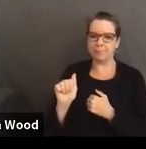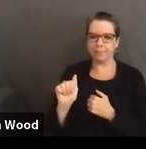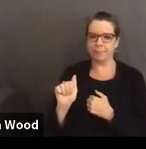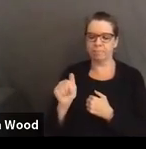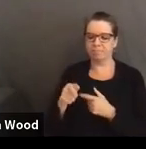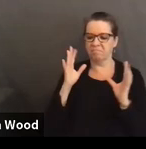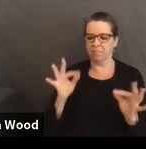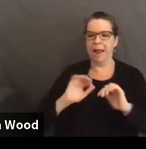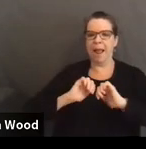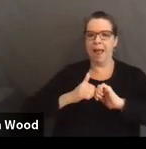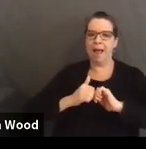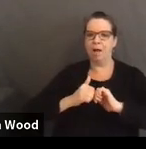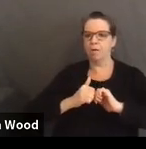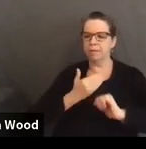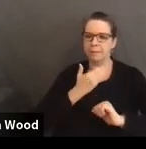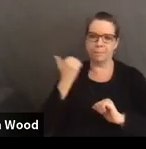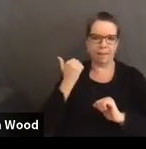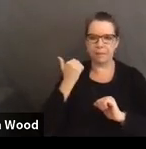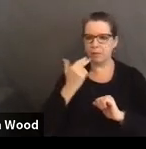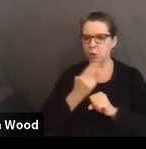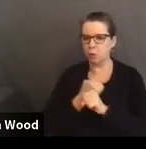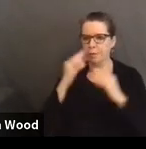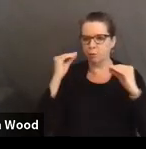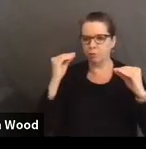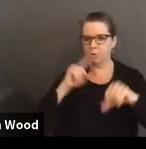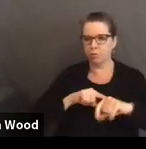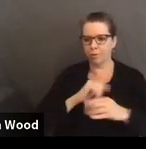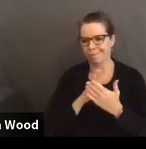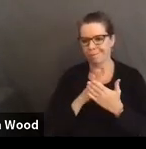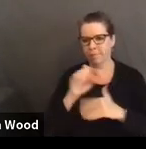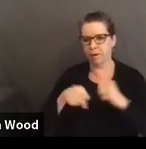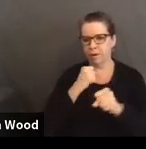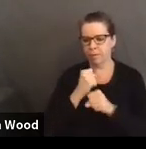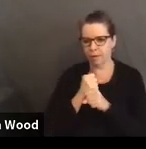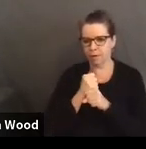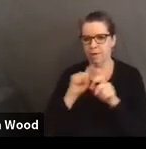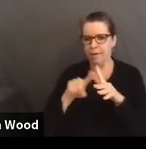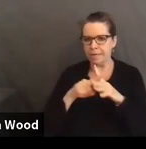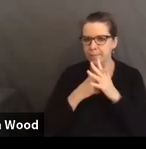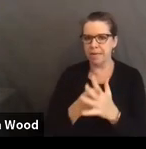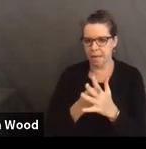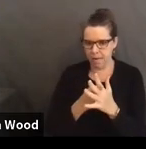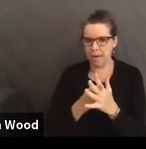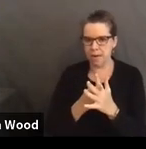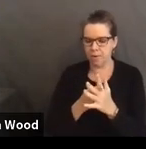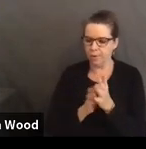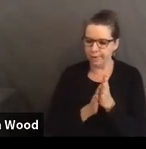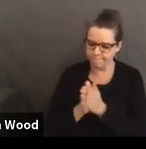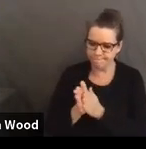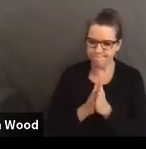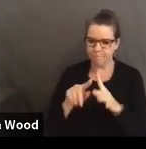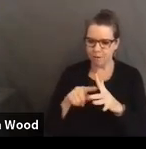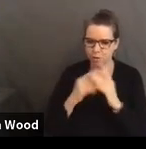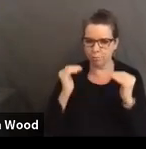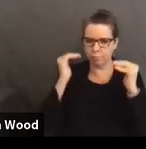determining how to best use instructional time at the beginning of the school year to begin driving towards grade level mastery and student